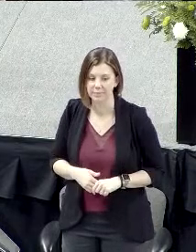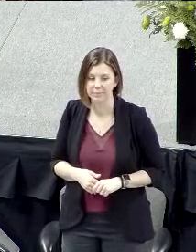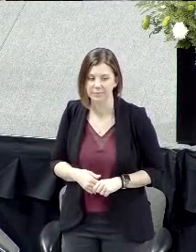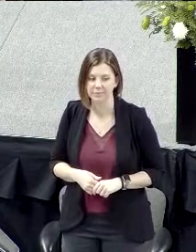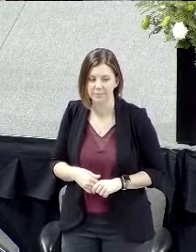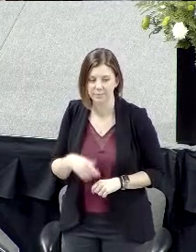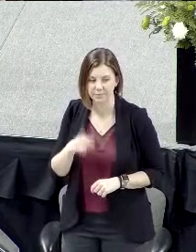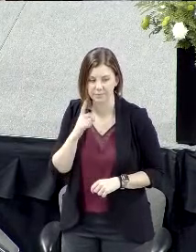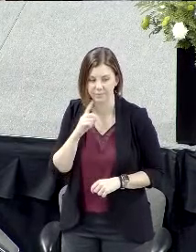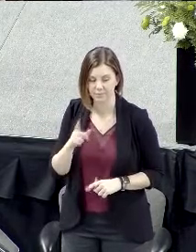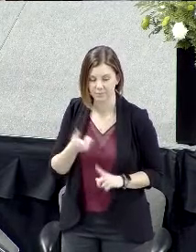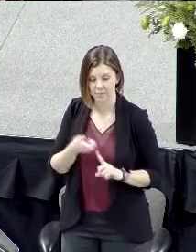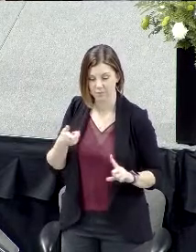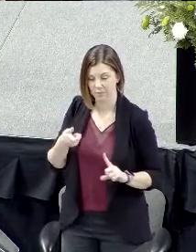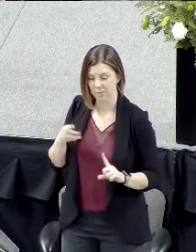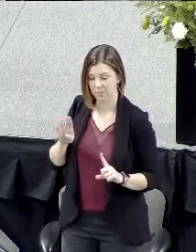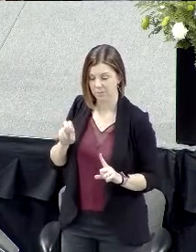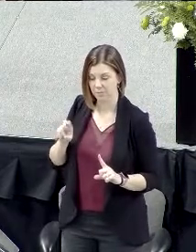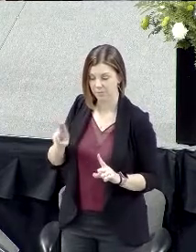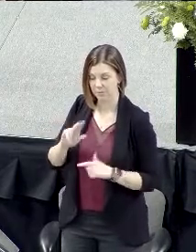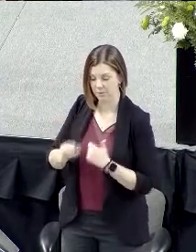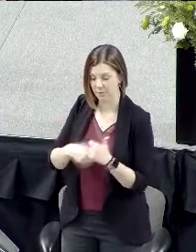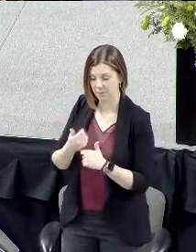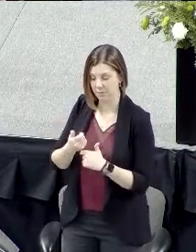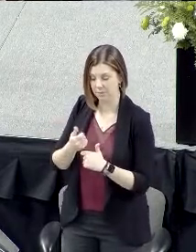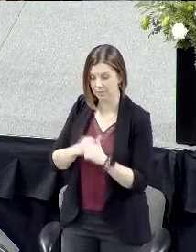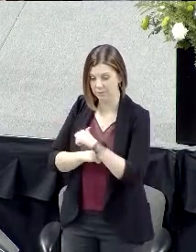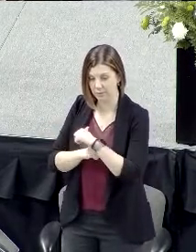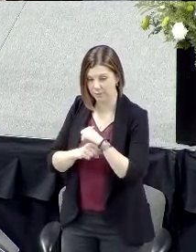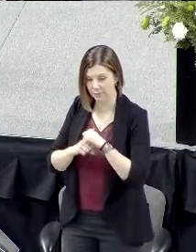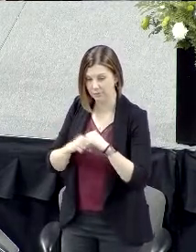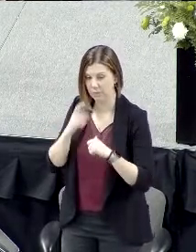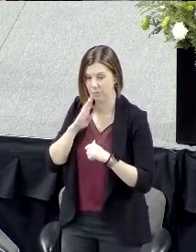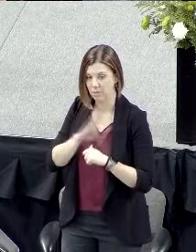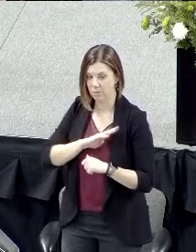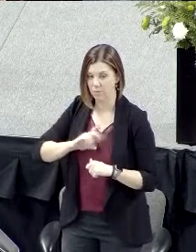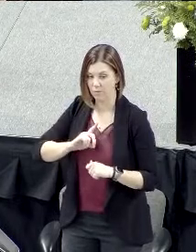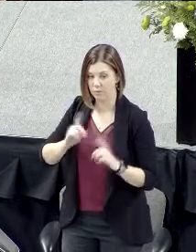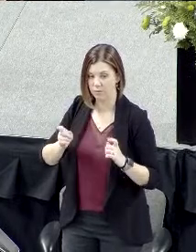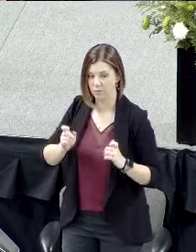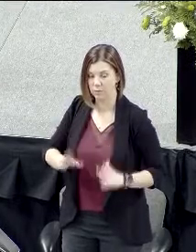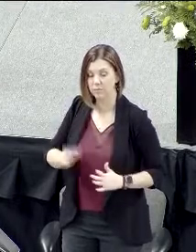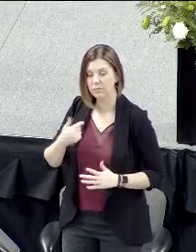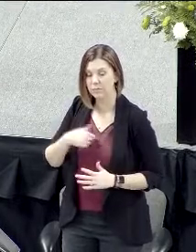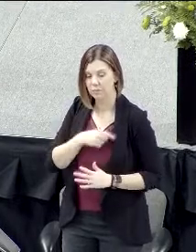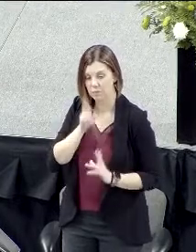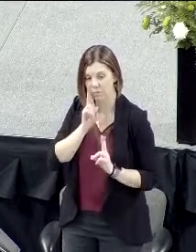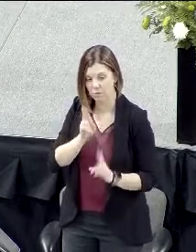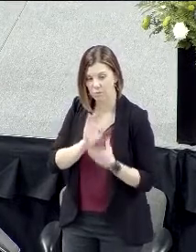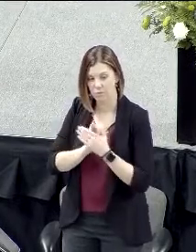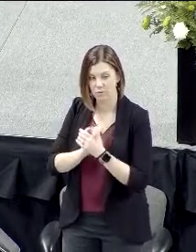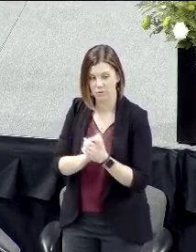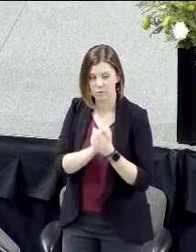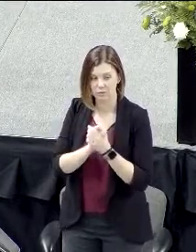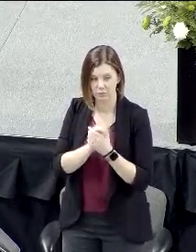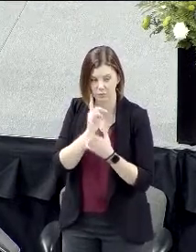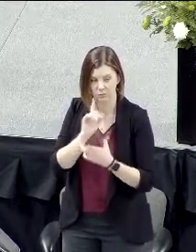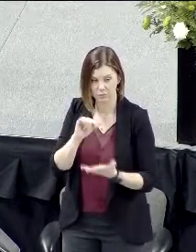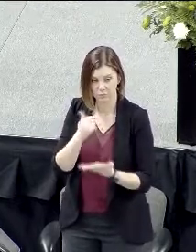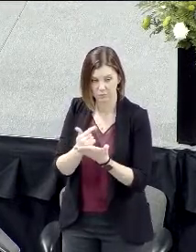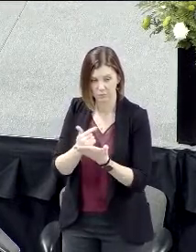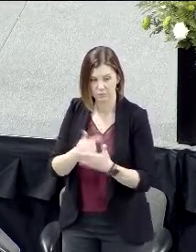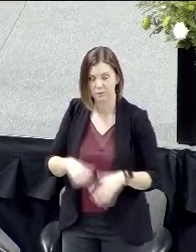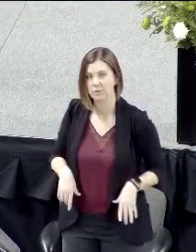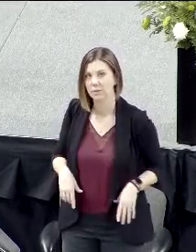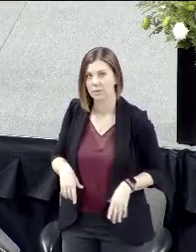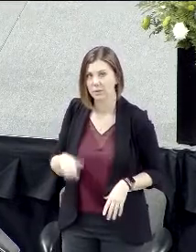On behalf of the Bemidji State University Alumni Foundation and its board of directors, I'm honored to congratulate you on your graduation